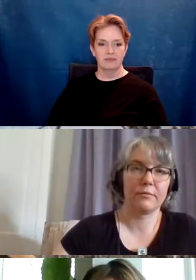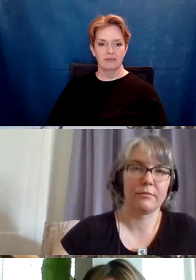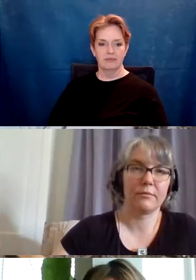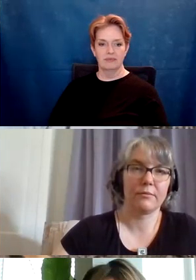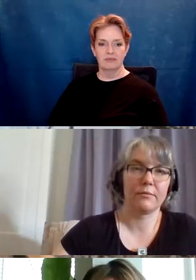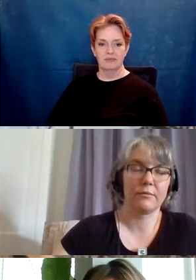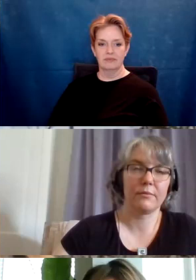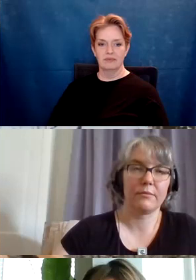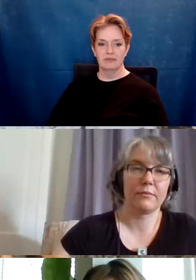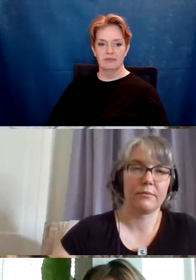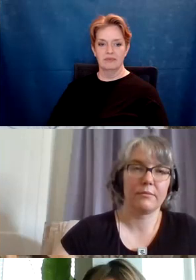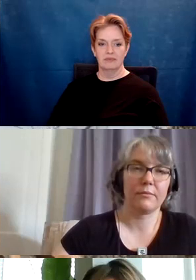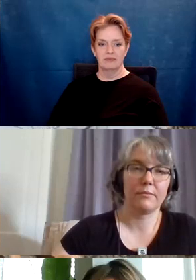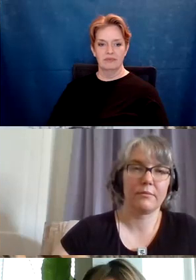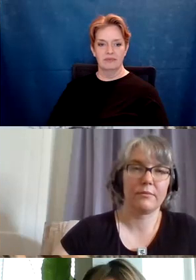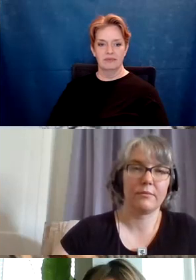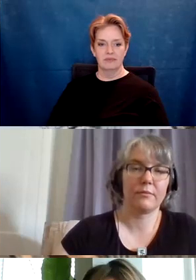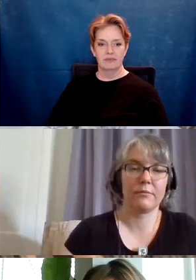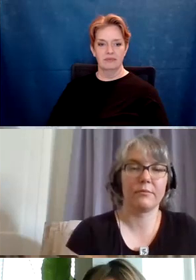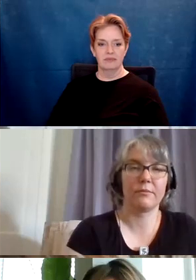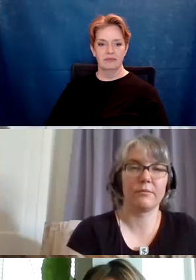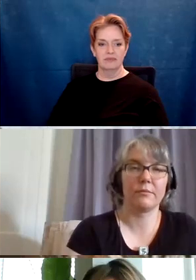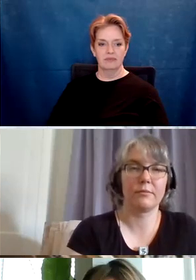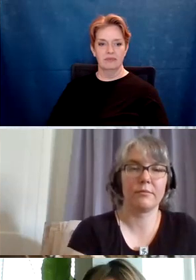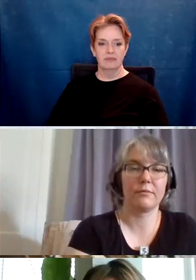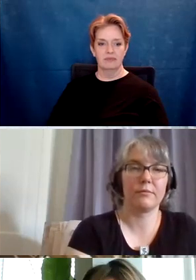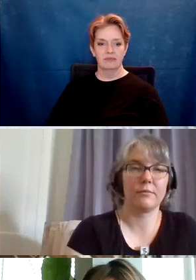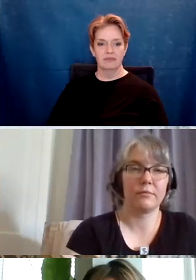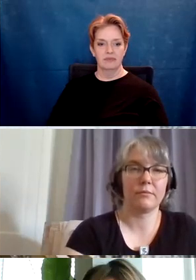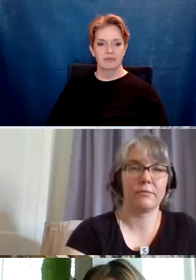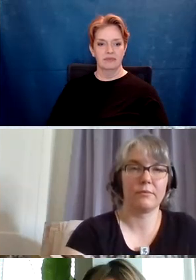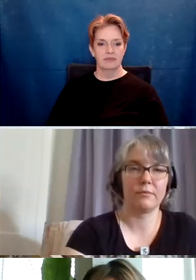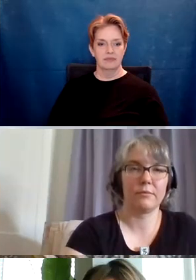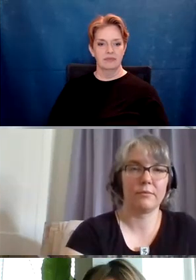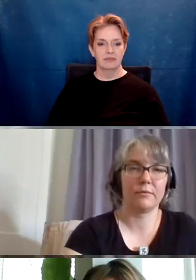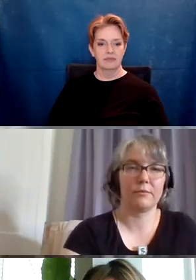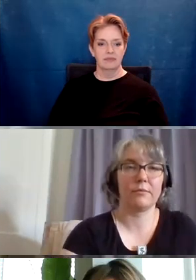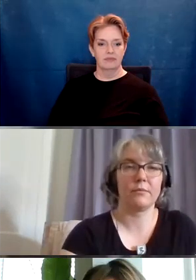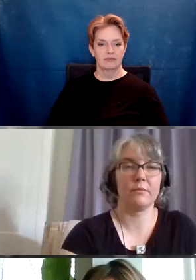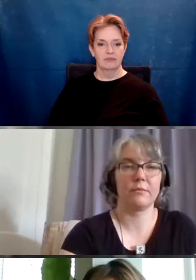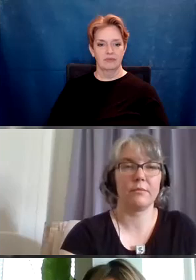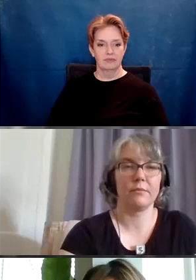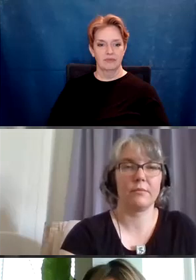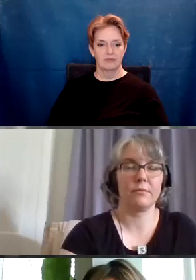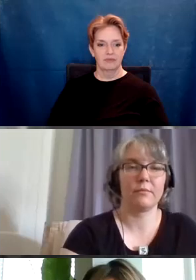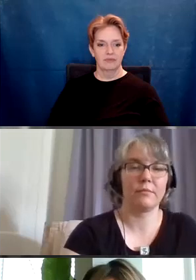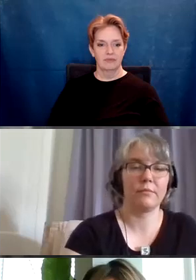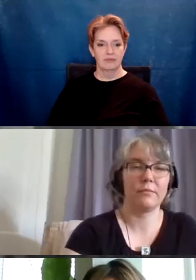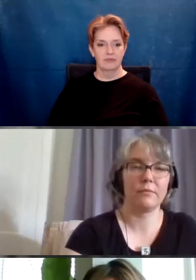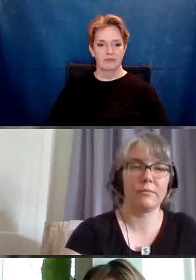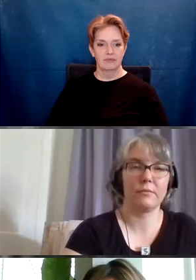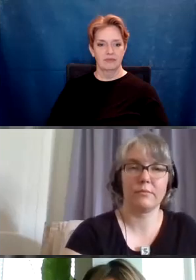successful campaign to restore the time-worn building threatened by destabilization. In